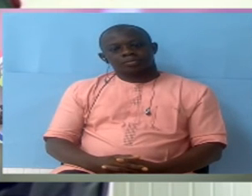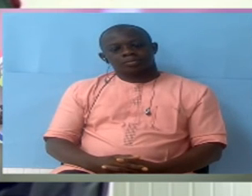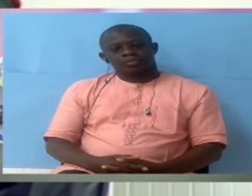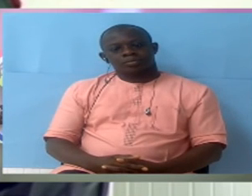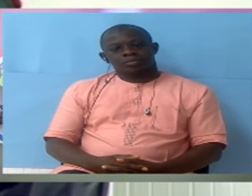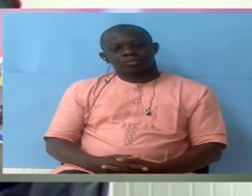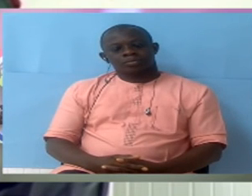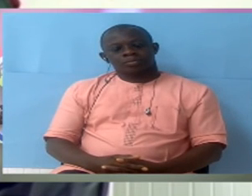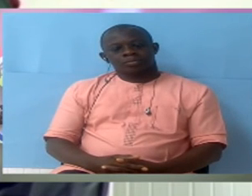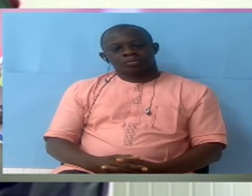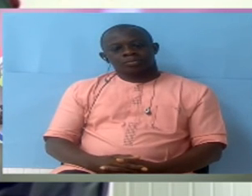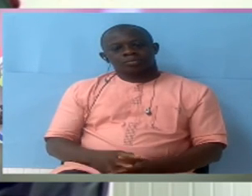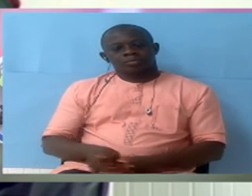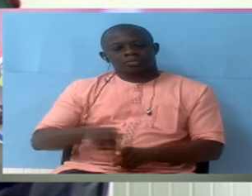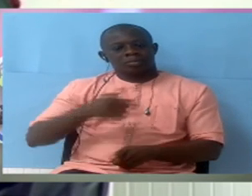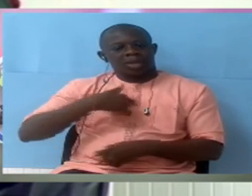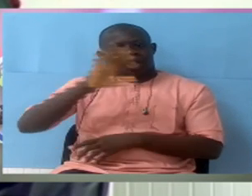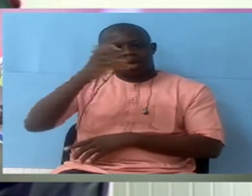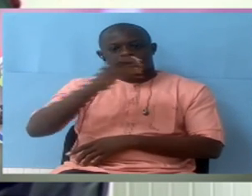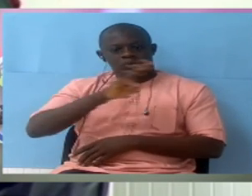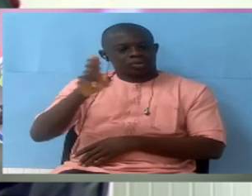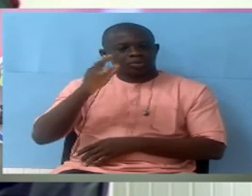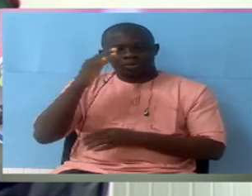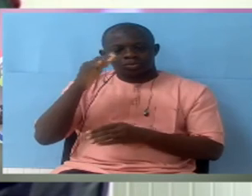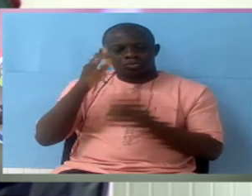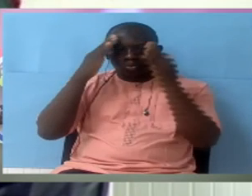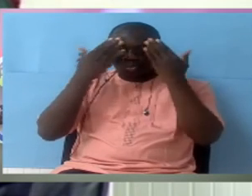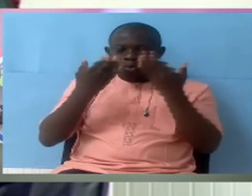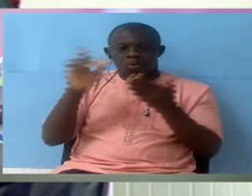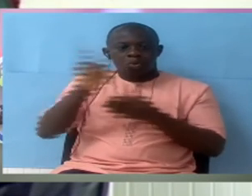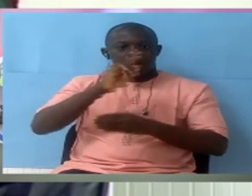I cannot just imagine what was happening to me.